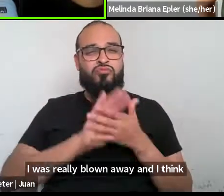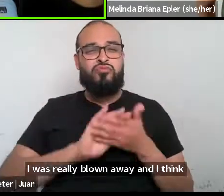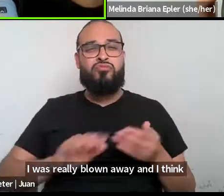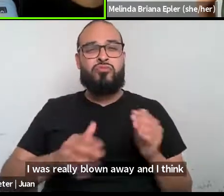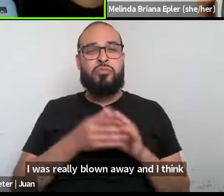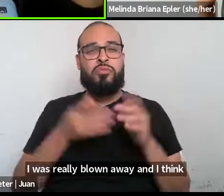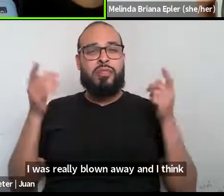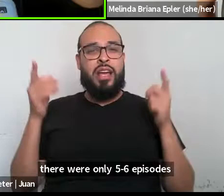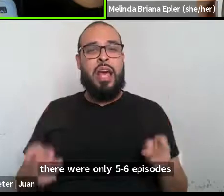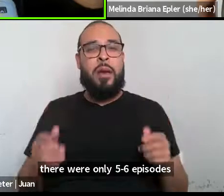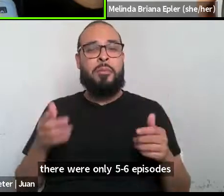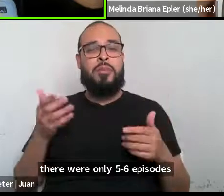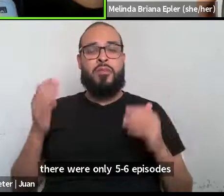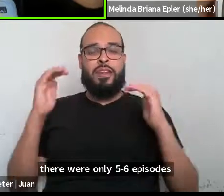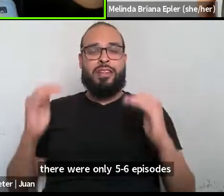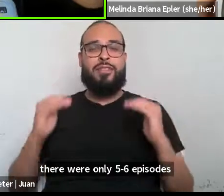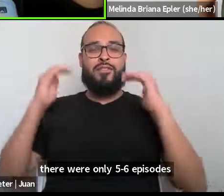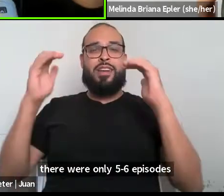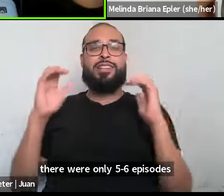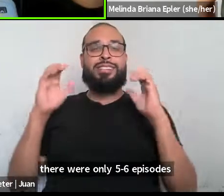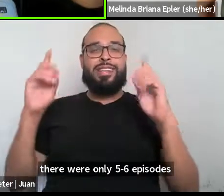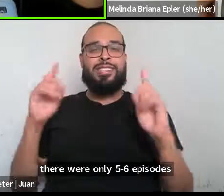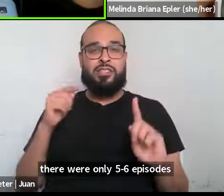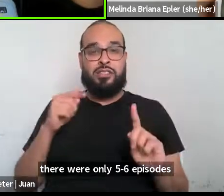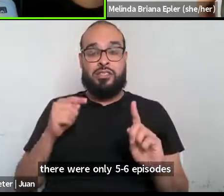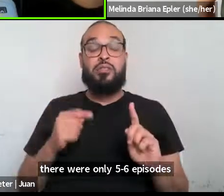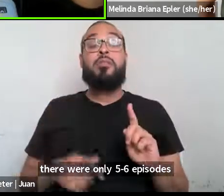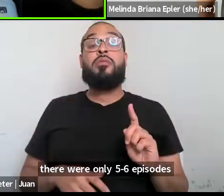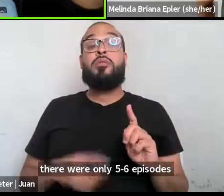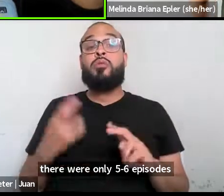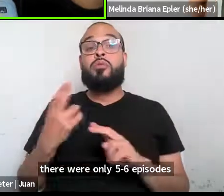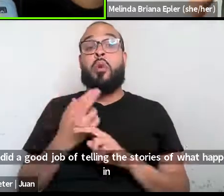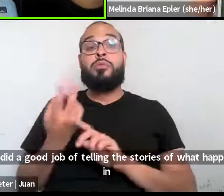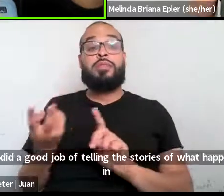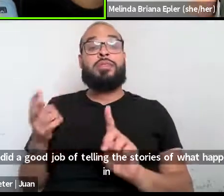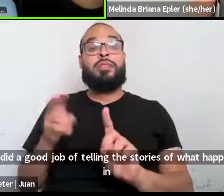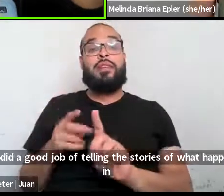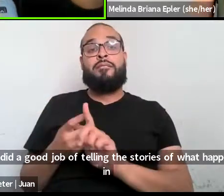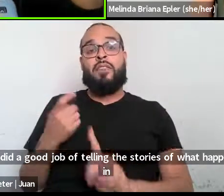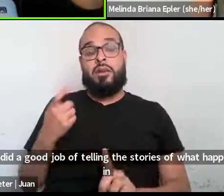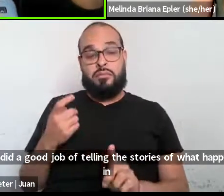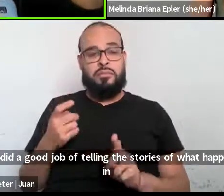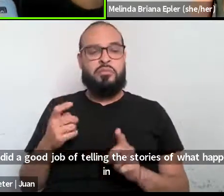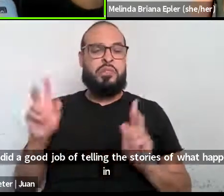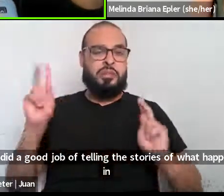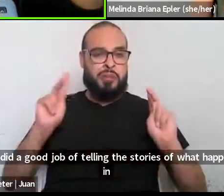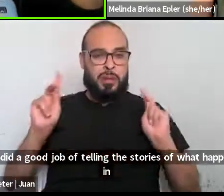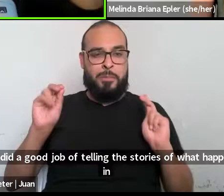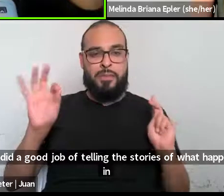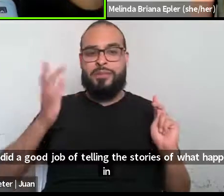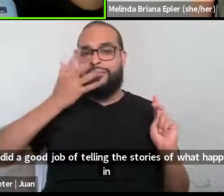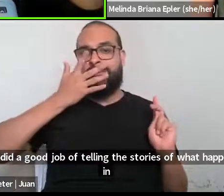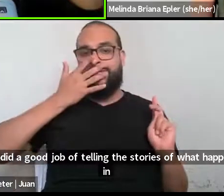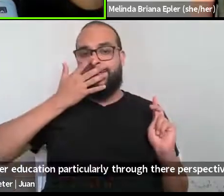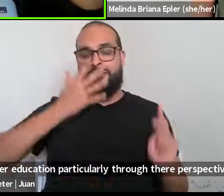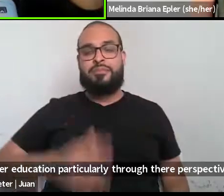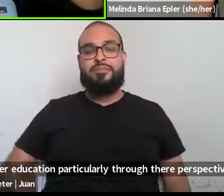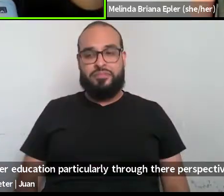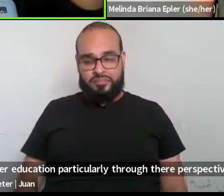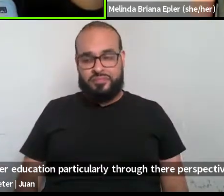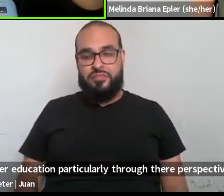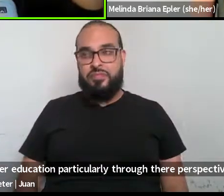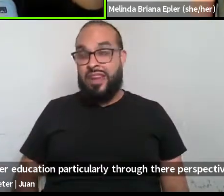higher education, particularly through the perspective or the lens of people of color. And I was just like,